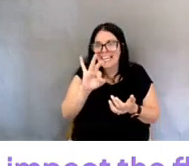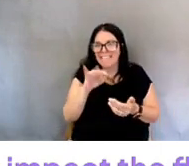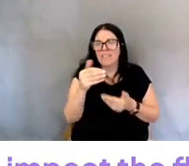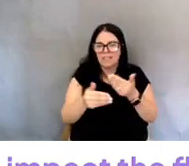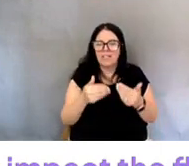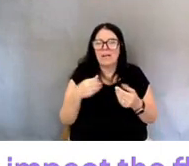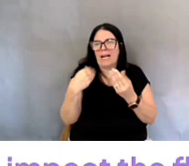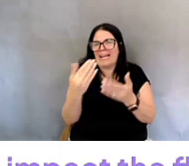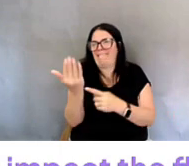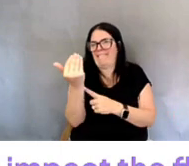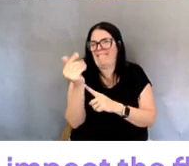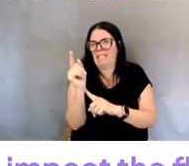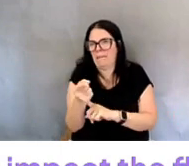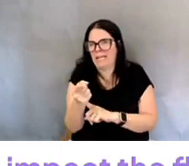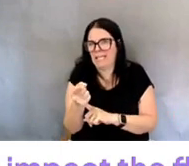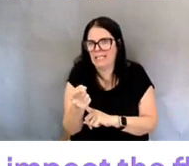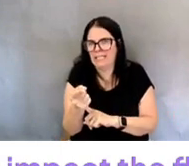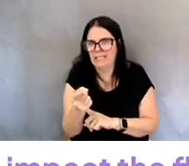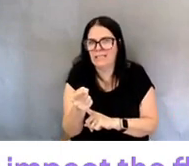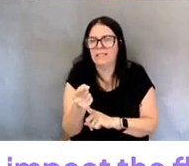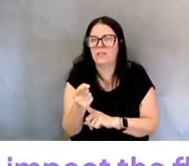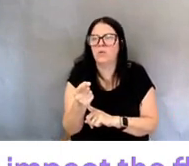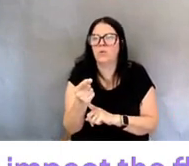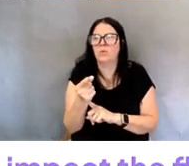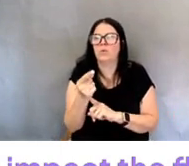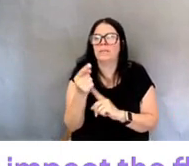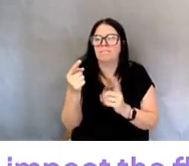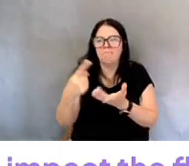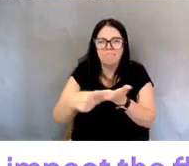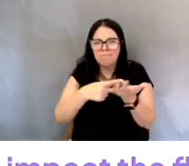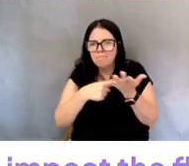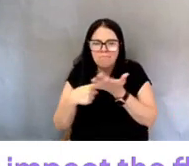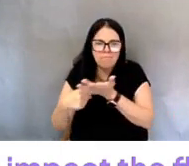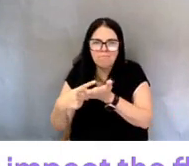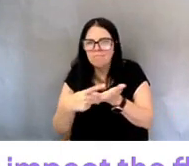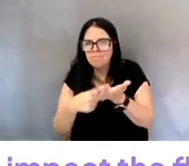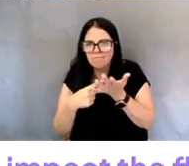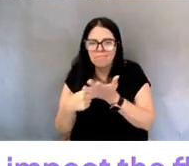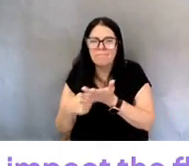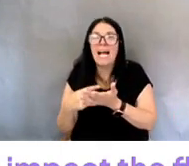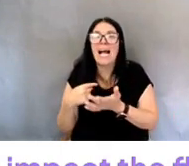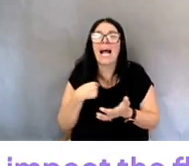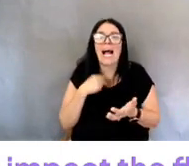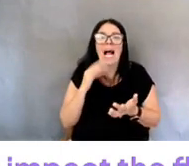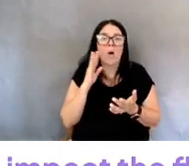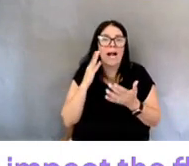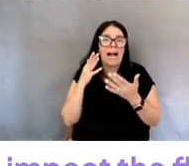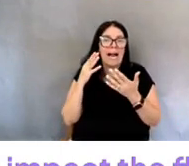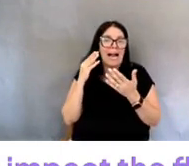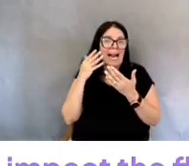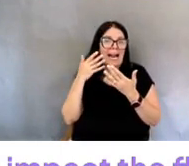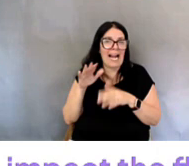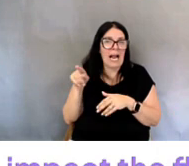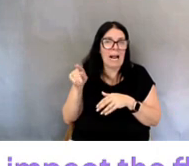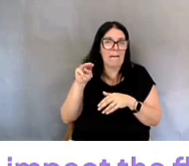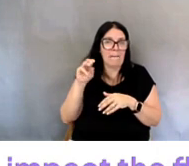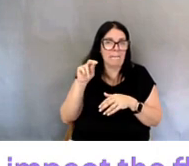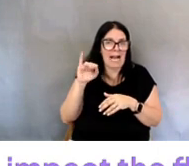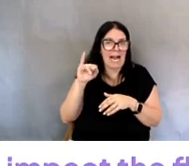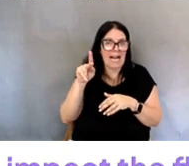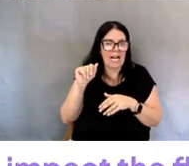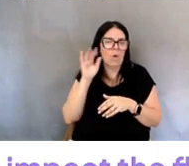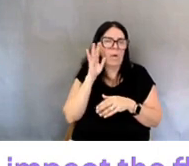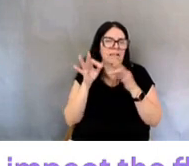have 15 minutes to create some magic, and I will let Monica instruct